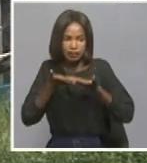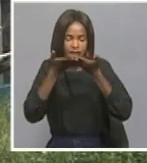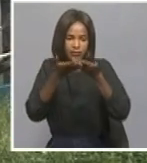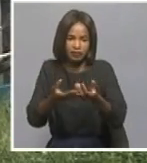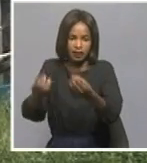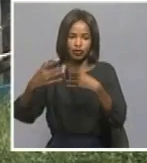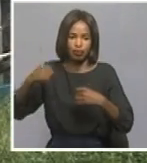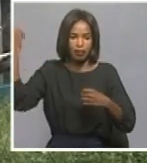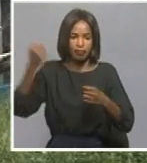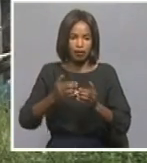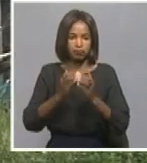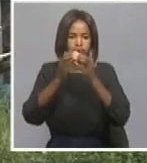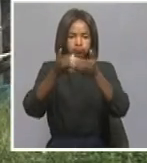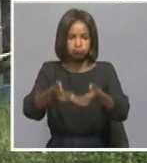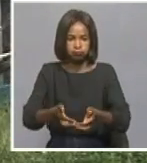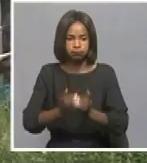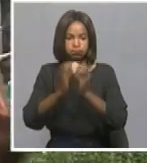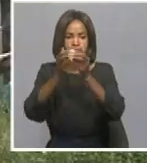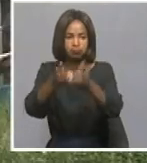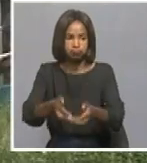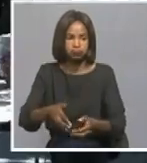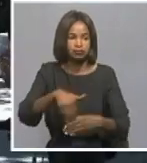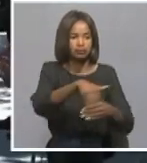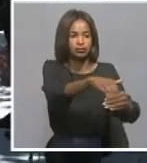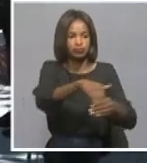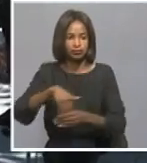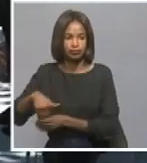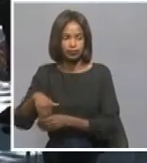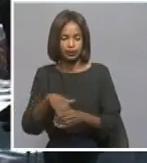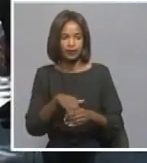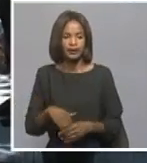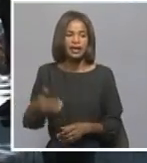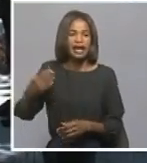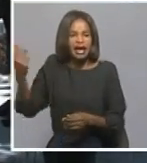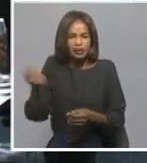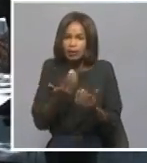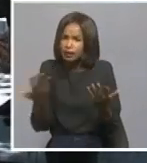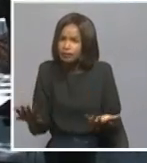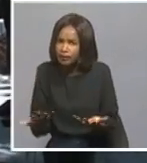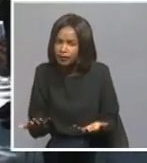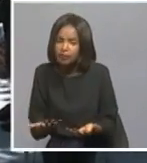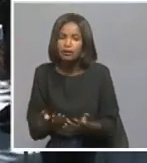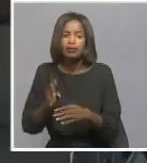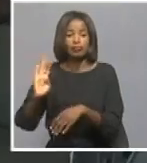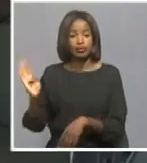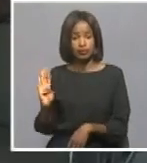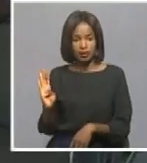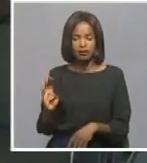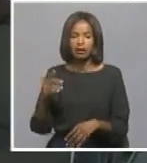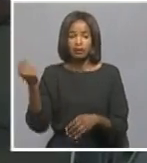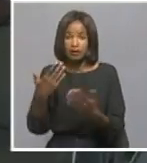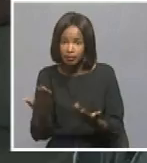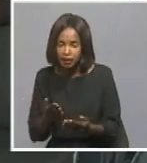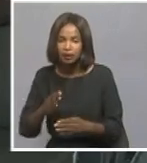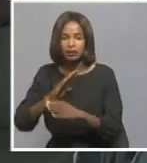us from this difficult situation we find ourselves in. We used to buy our basic necessities in Botswana and Zambia,